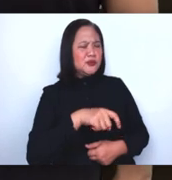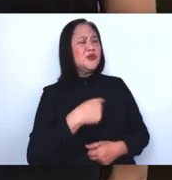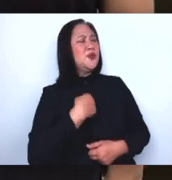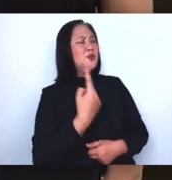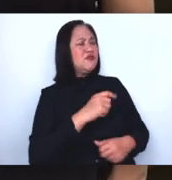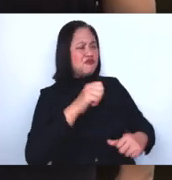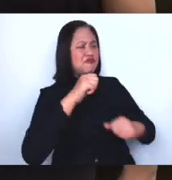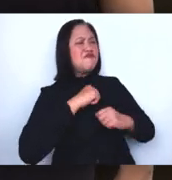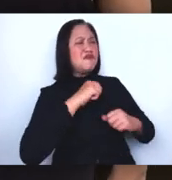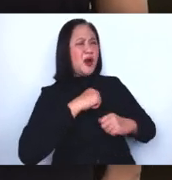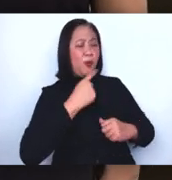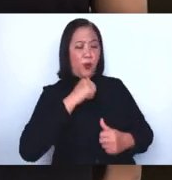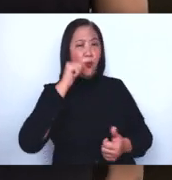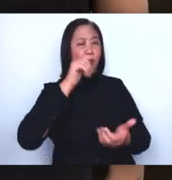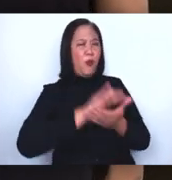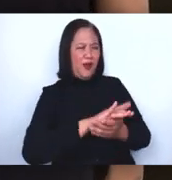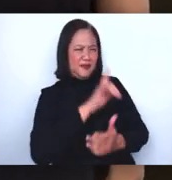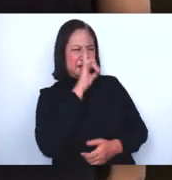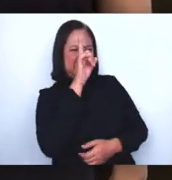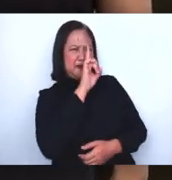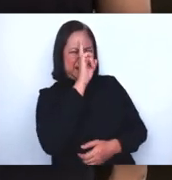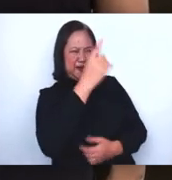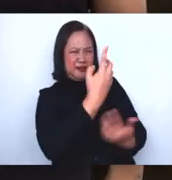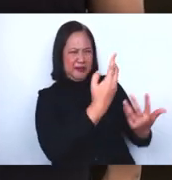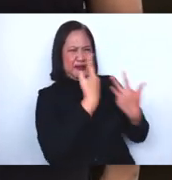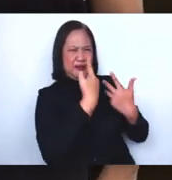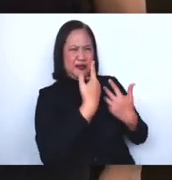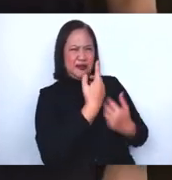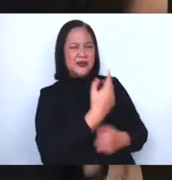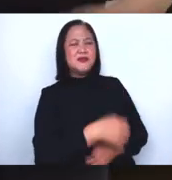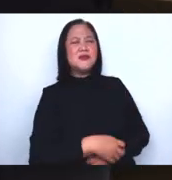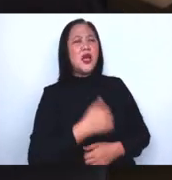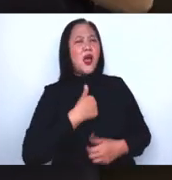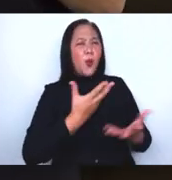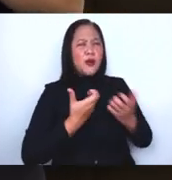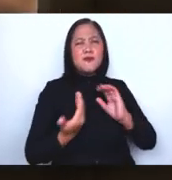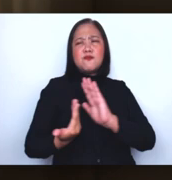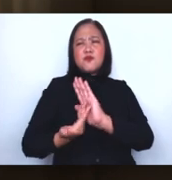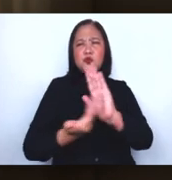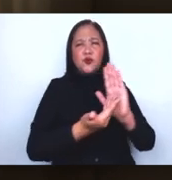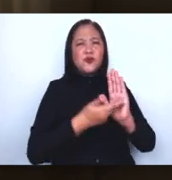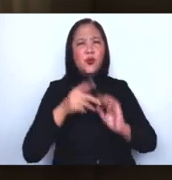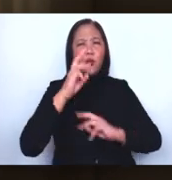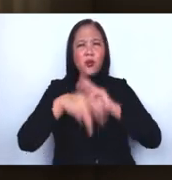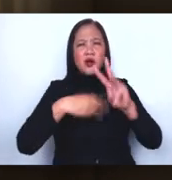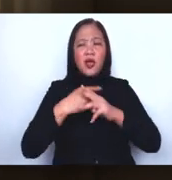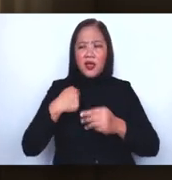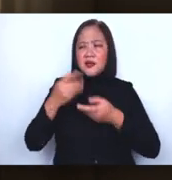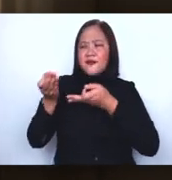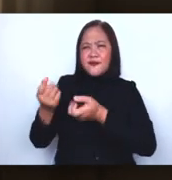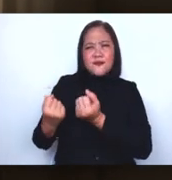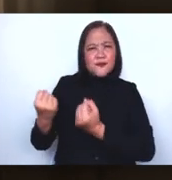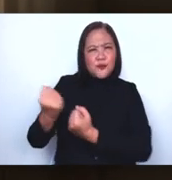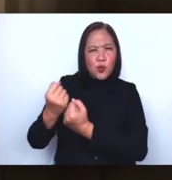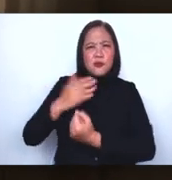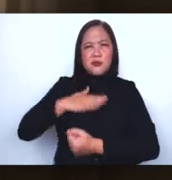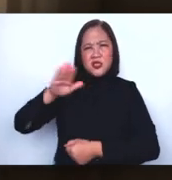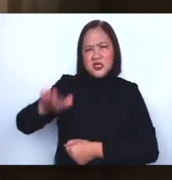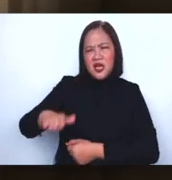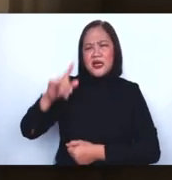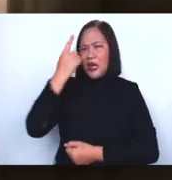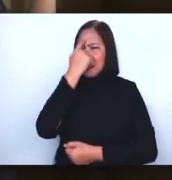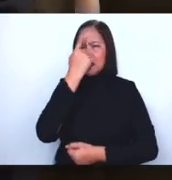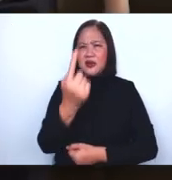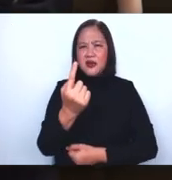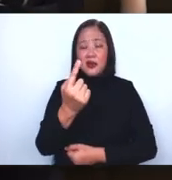merely pride, the pride of a wife scorned. I wanted to prove to the world that I could bring up my child